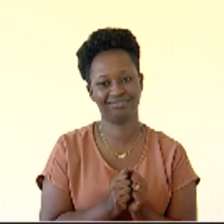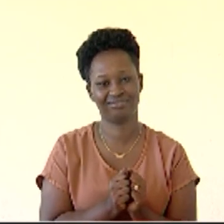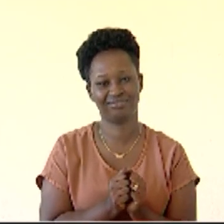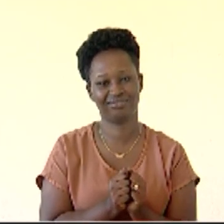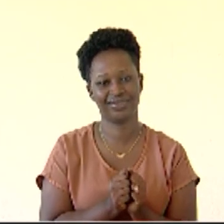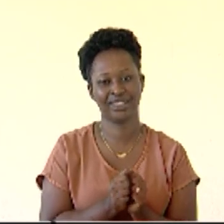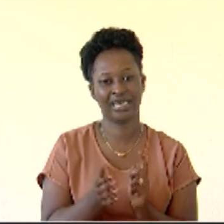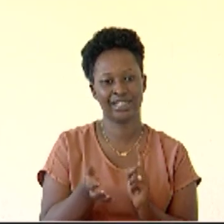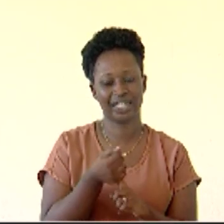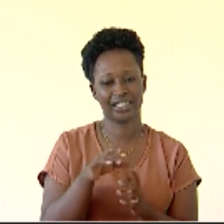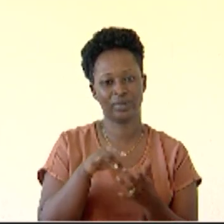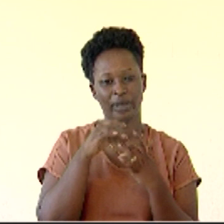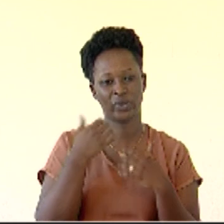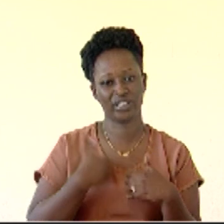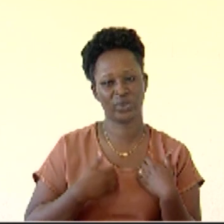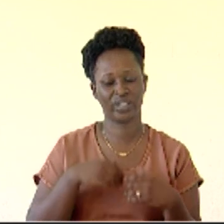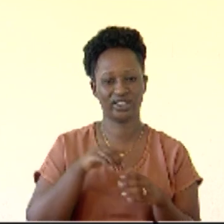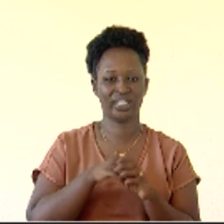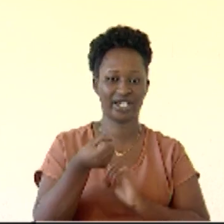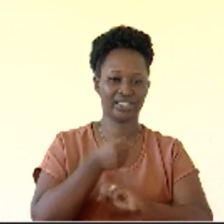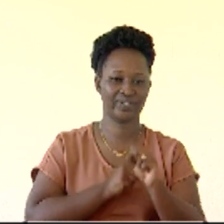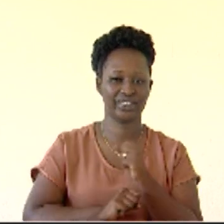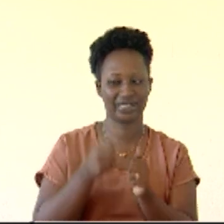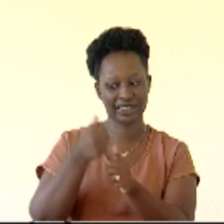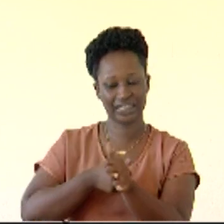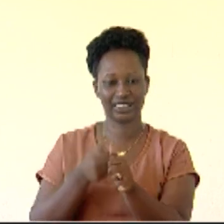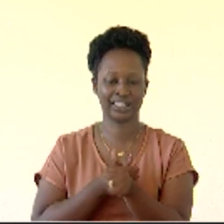Take a special interest in activities that each likes.